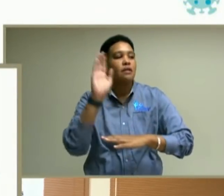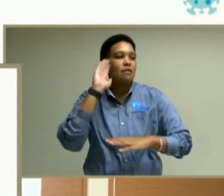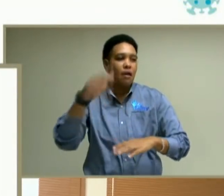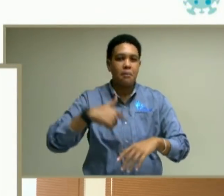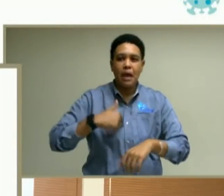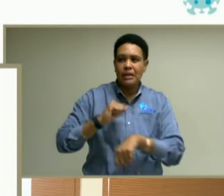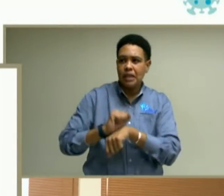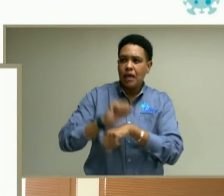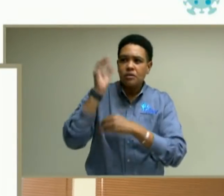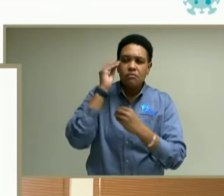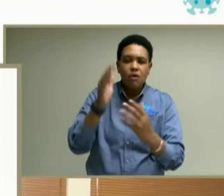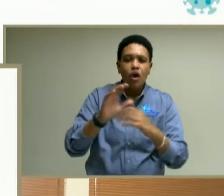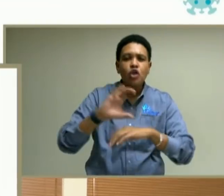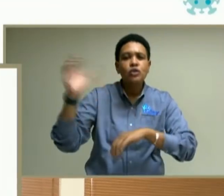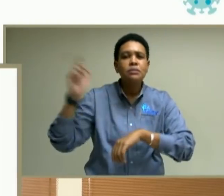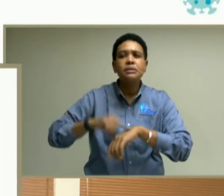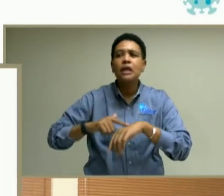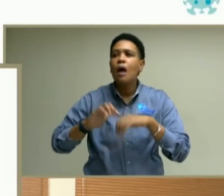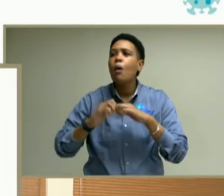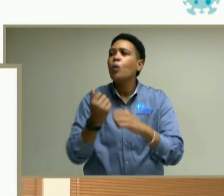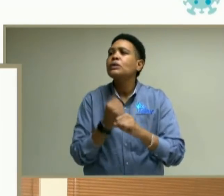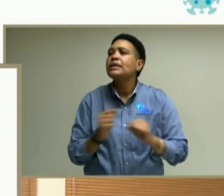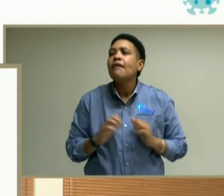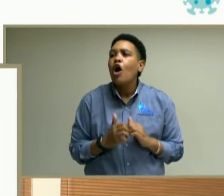slide. Skip.